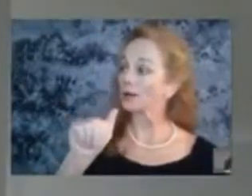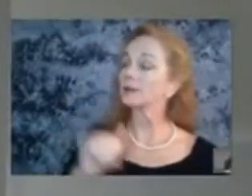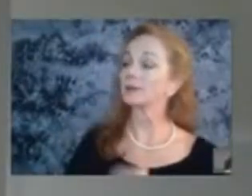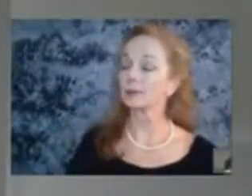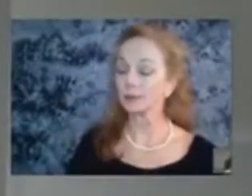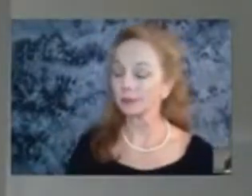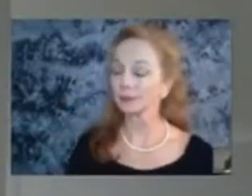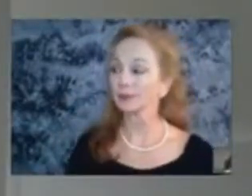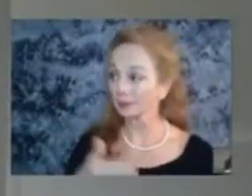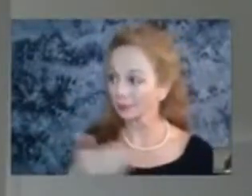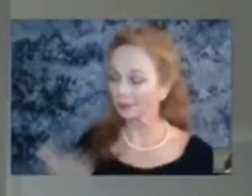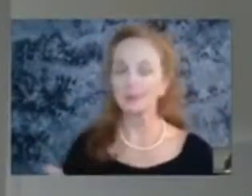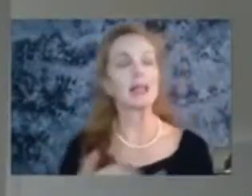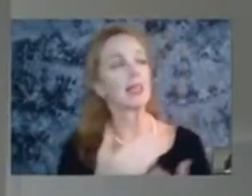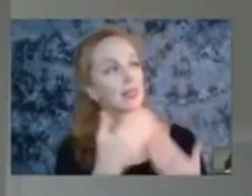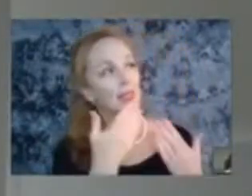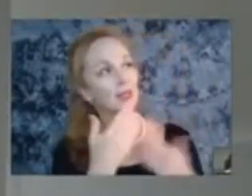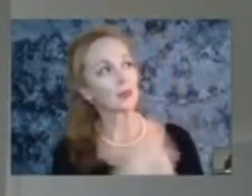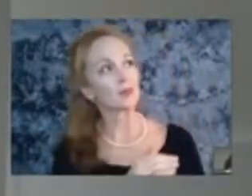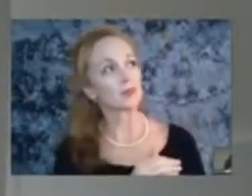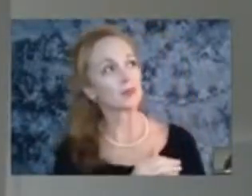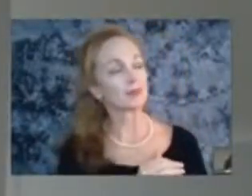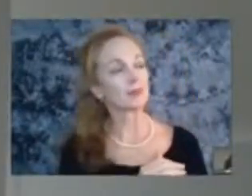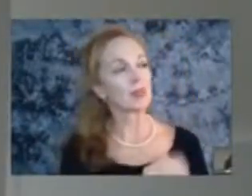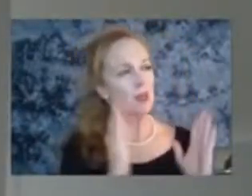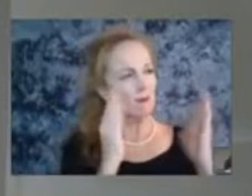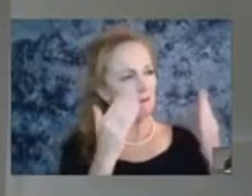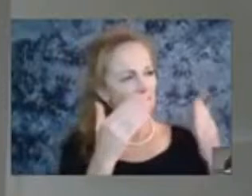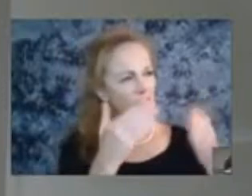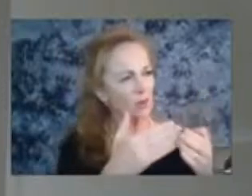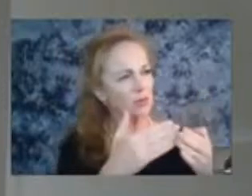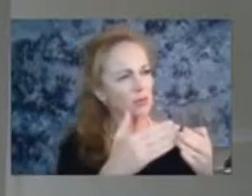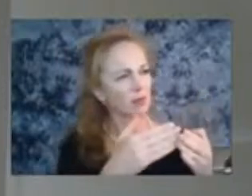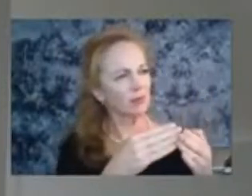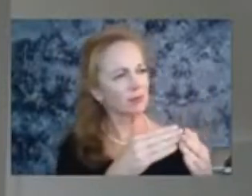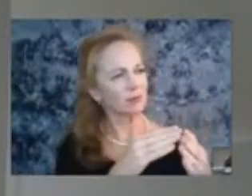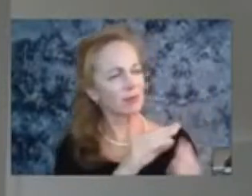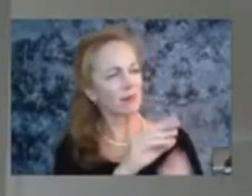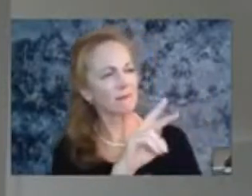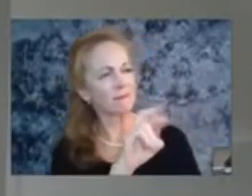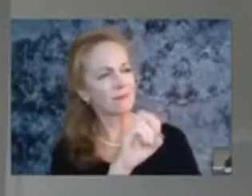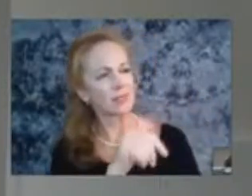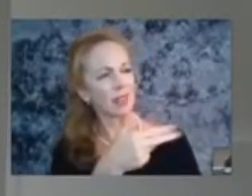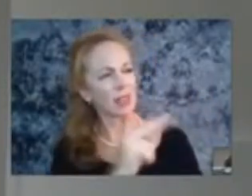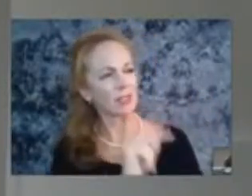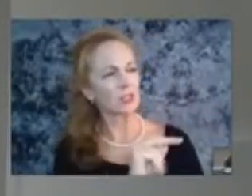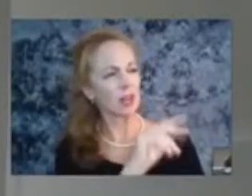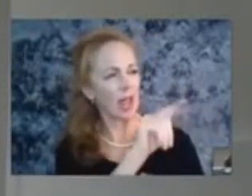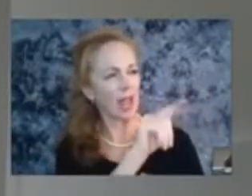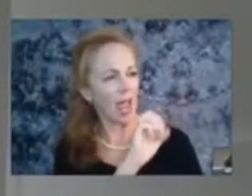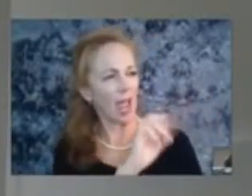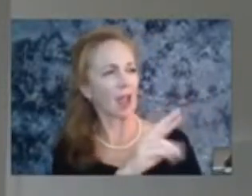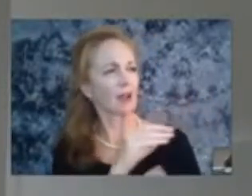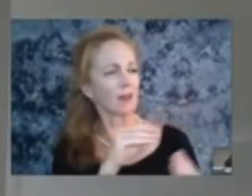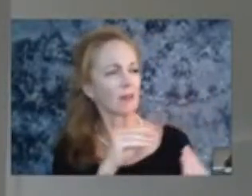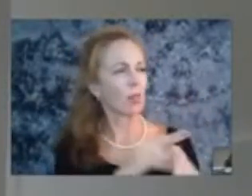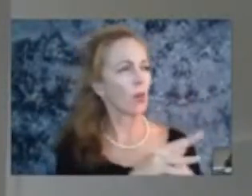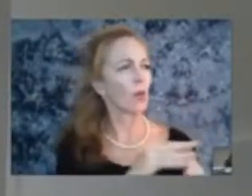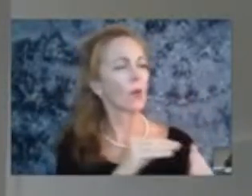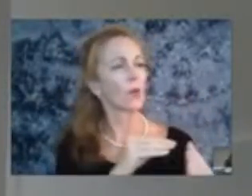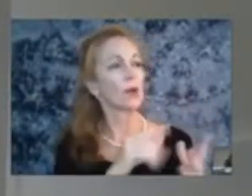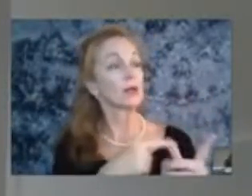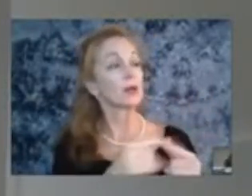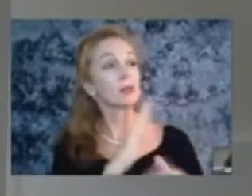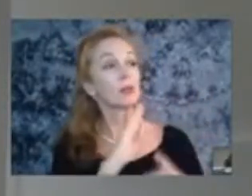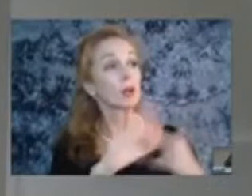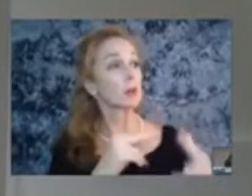airflow situation, I actually learned something tonight. I think it's worth repeating, because when we talked about the schools that do